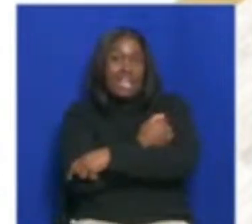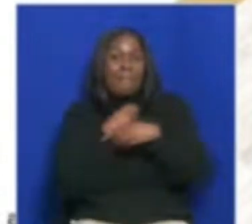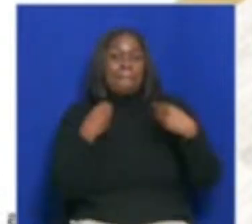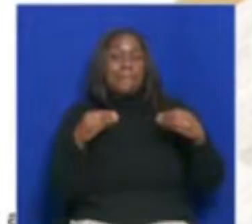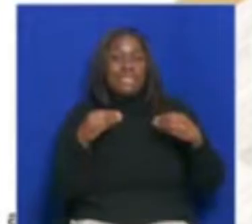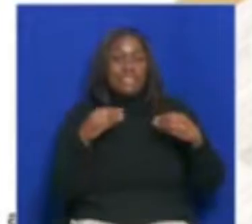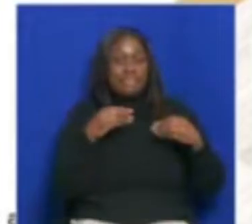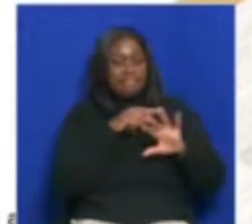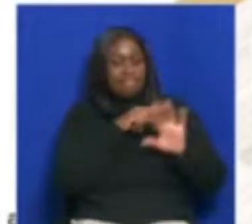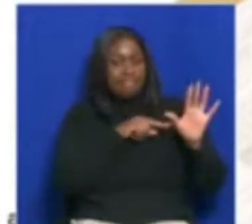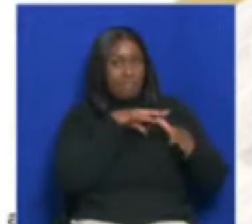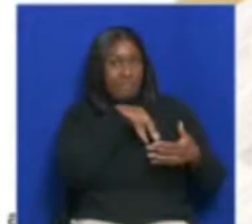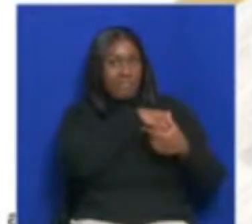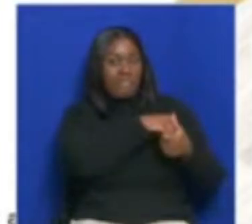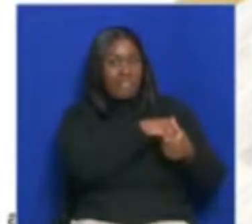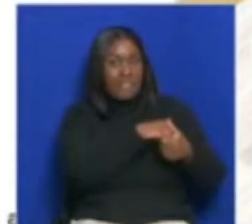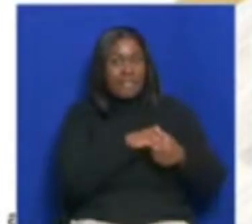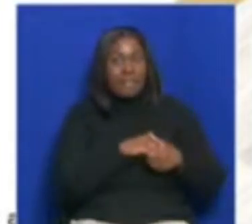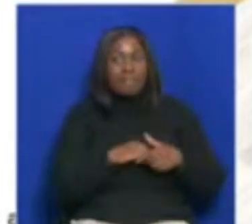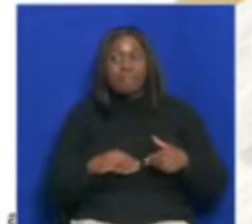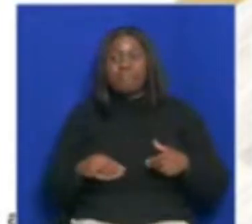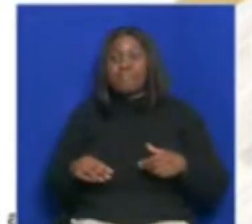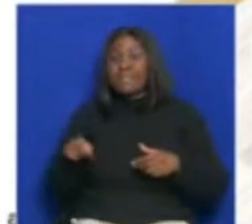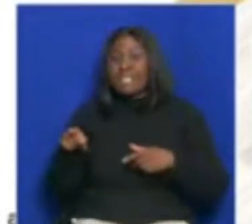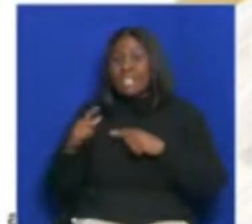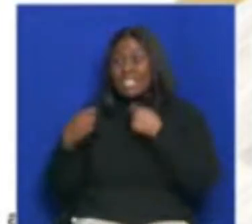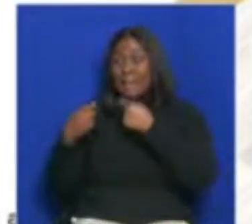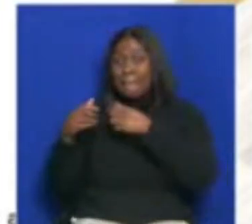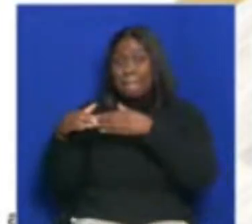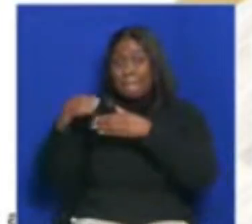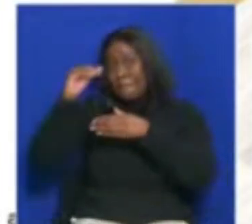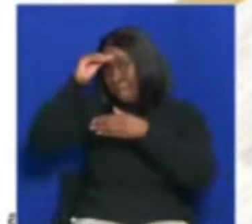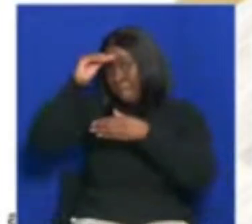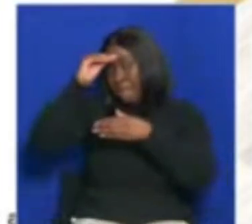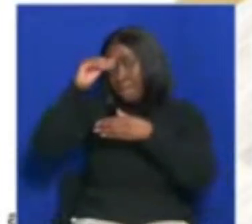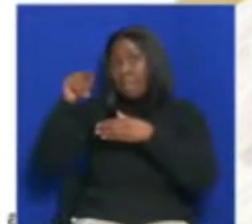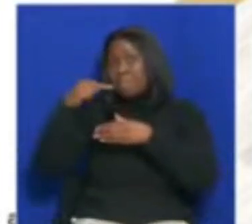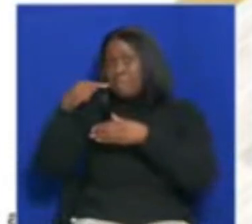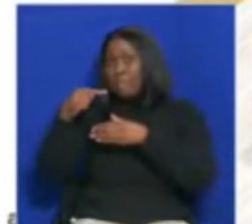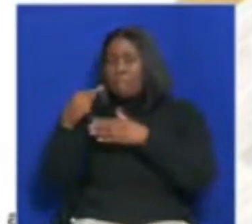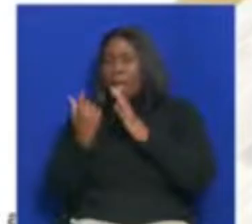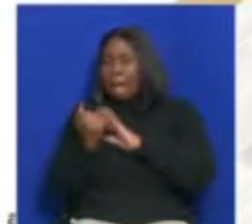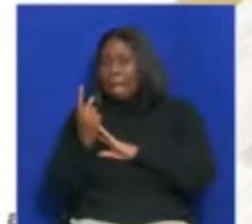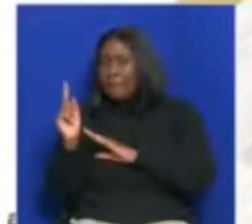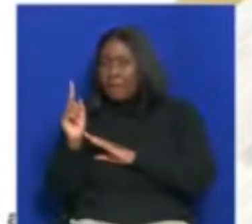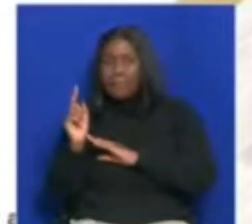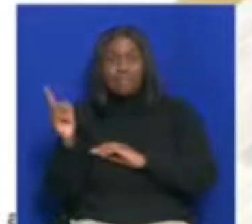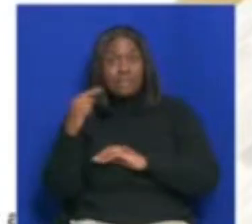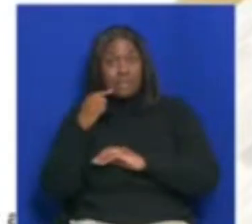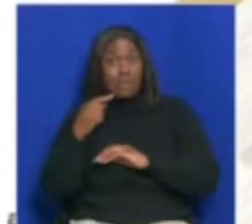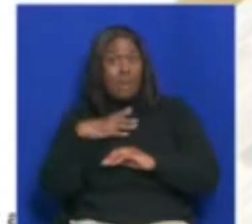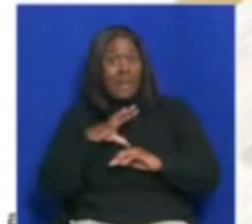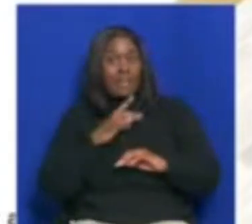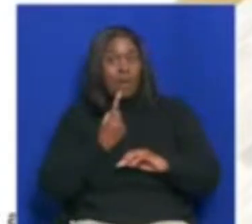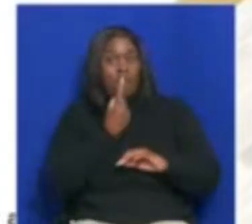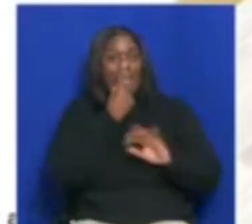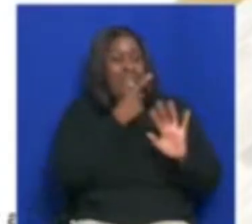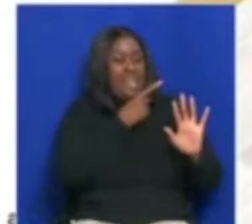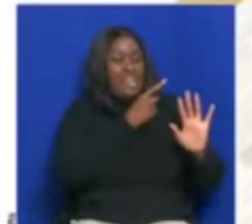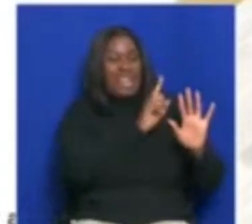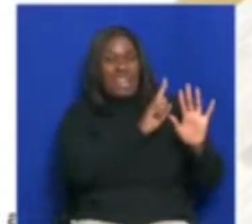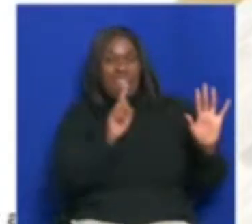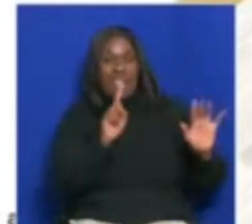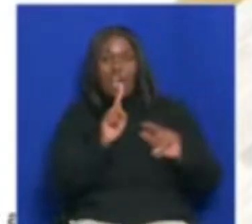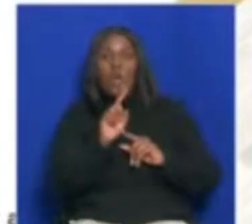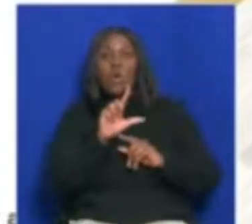The version of the task team members is that they were looking for one of the 5 deceased, who was Bevan Loftus,